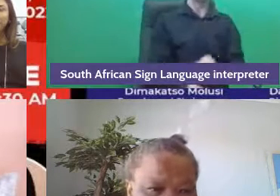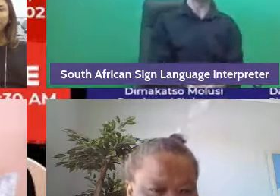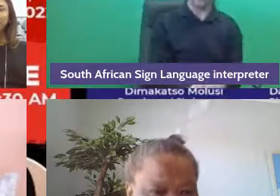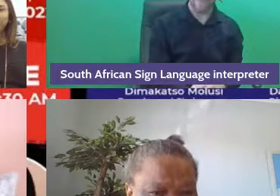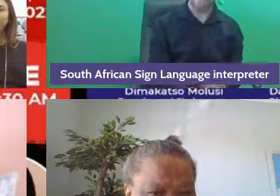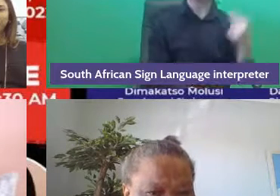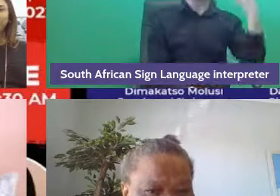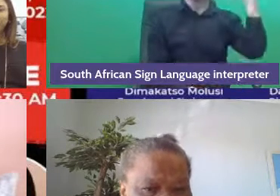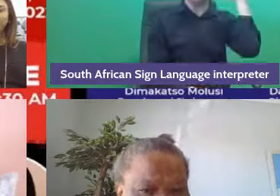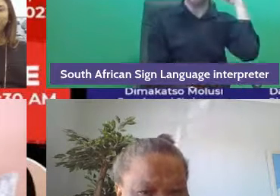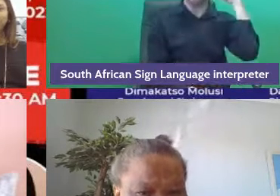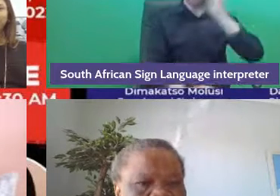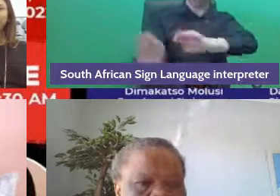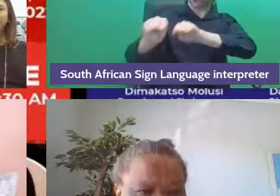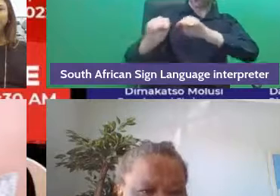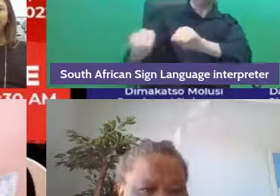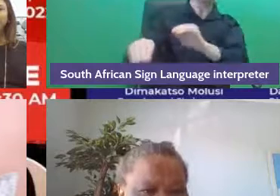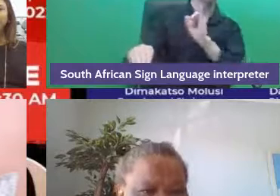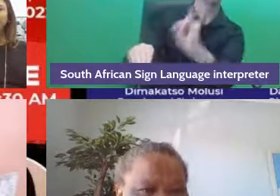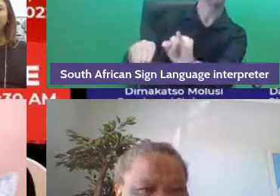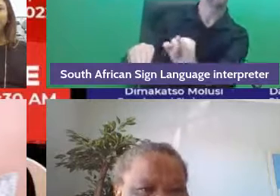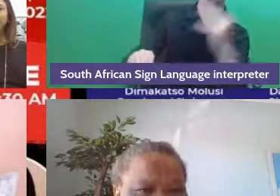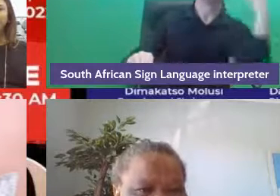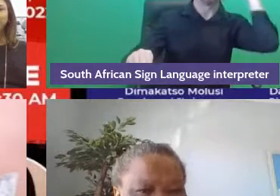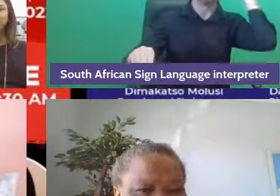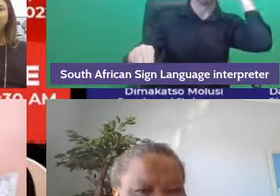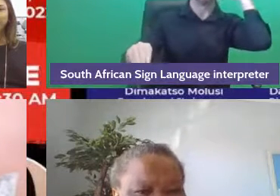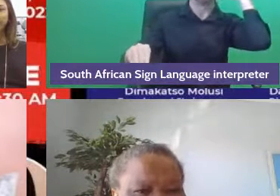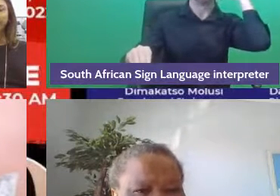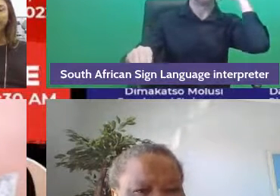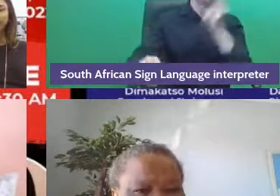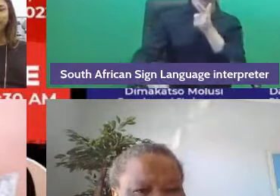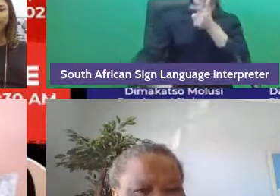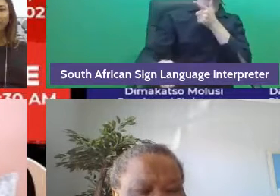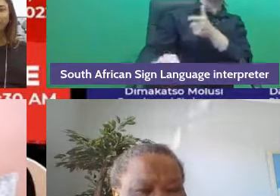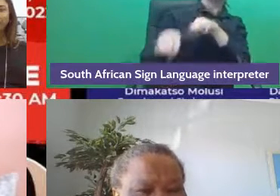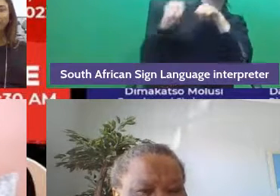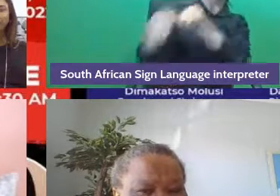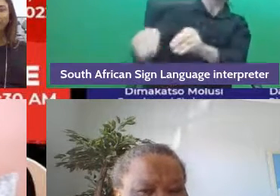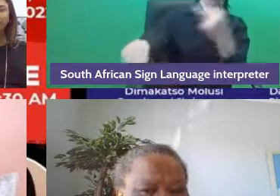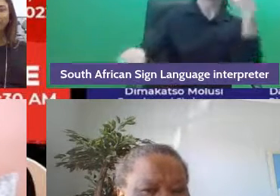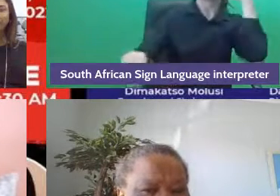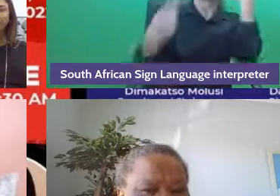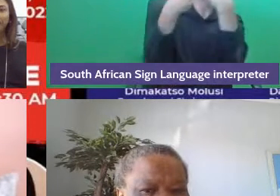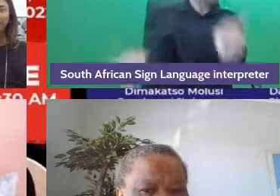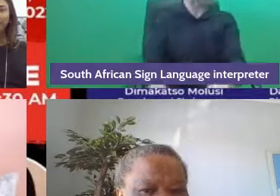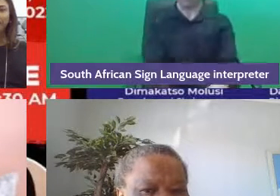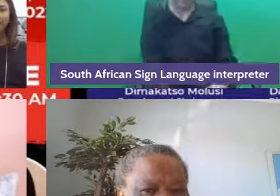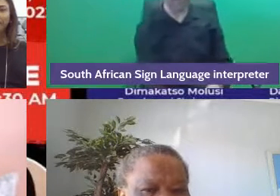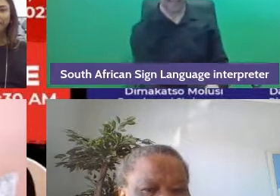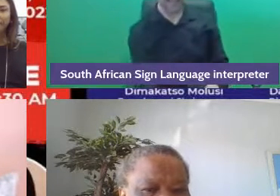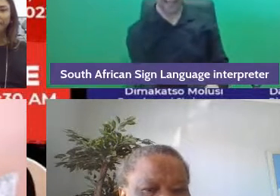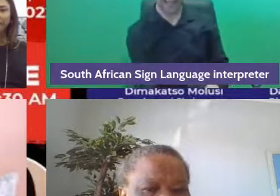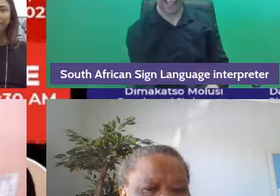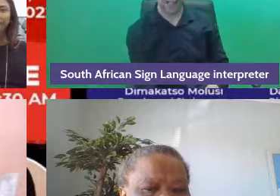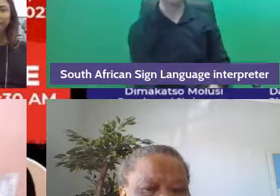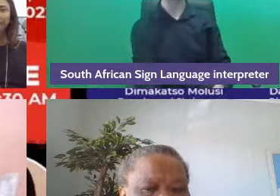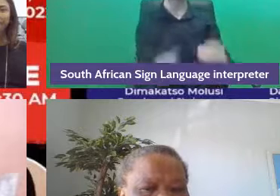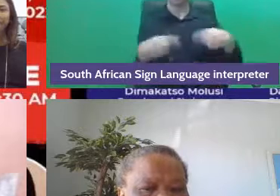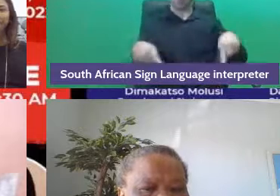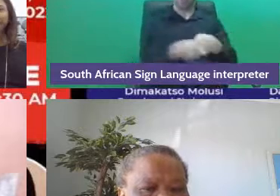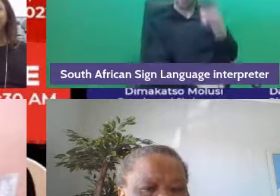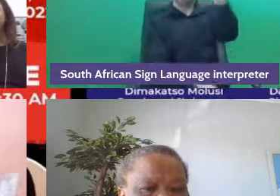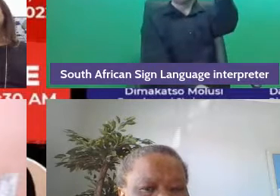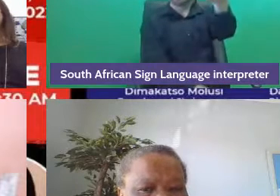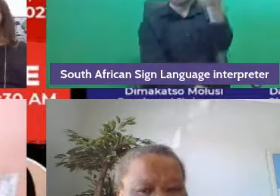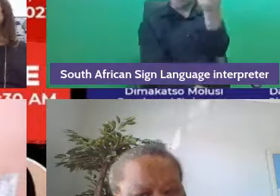the deaf, which is, I think, very powerful. And we will also be joined by Sanele Ngwane, who is the deaf facilitator